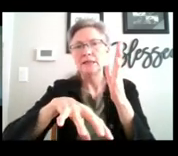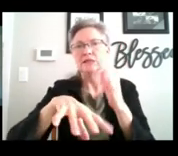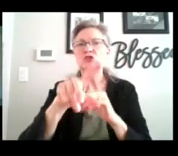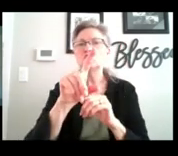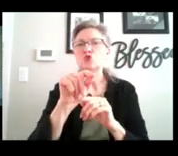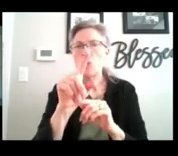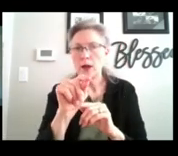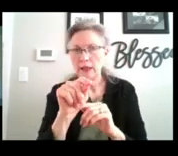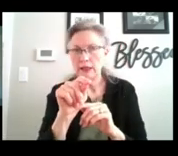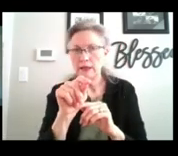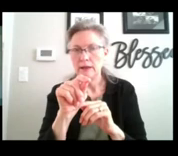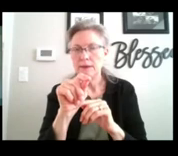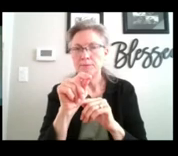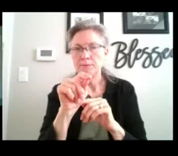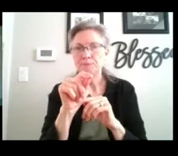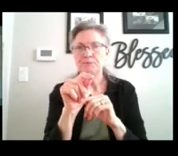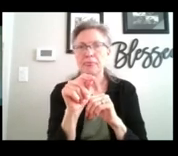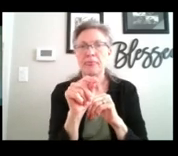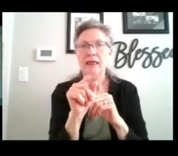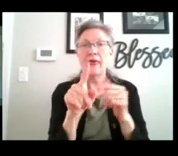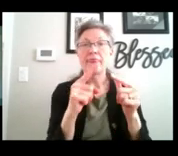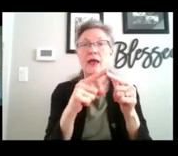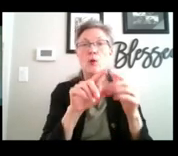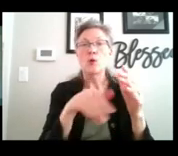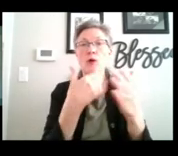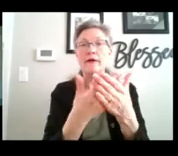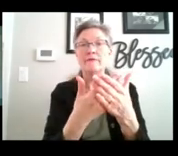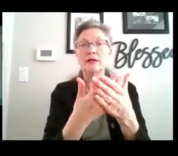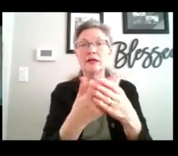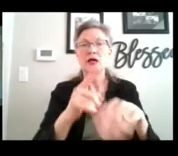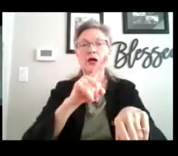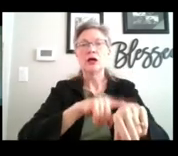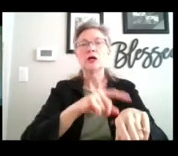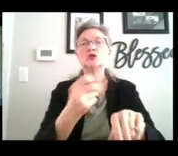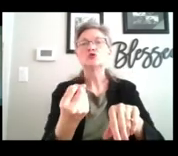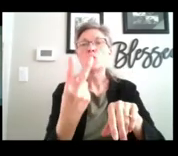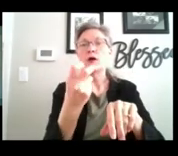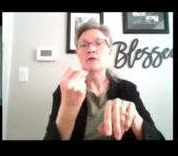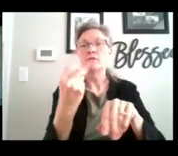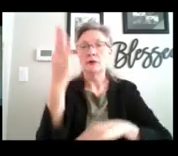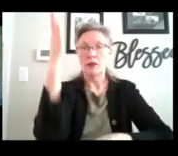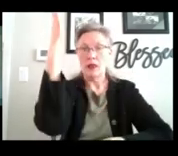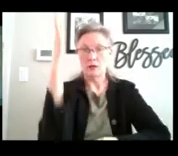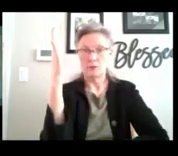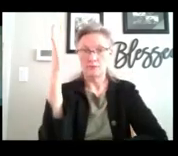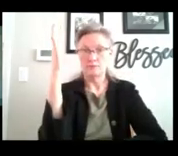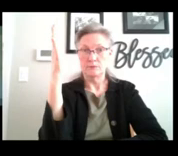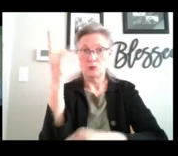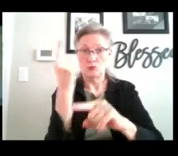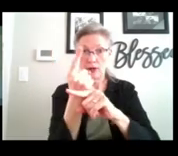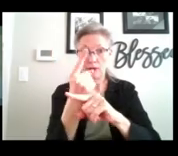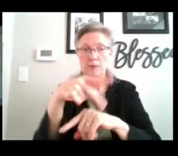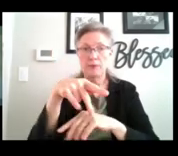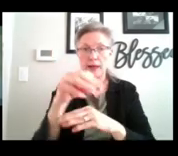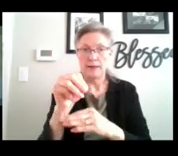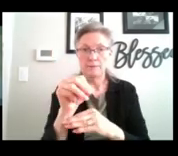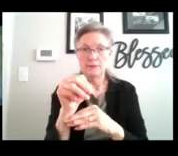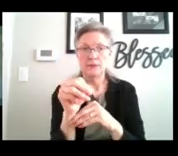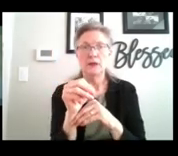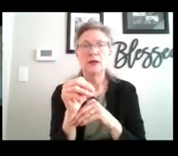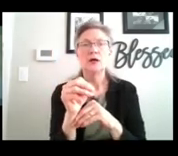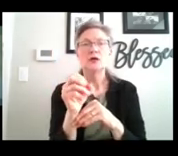another 20 minutes, and that would get me to 12 p.m., right? So if I take off another 20